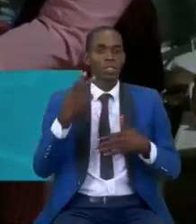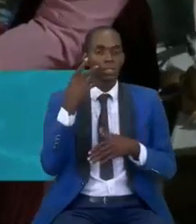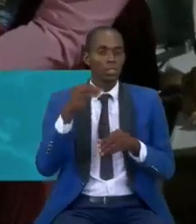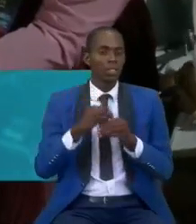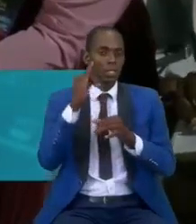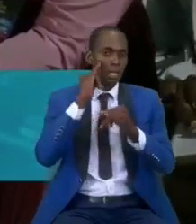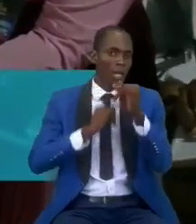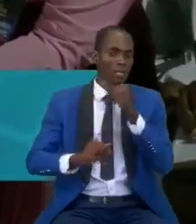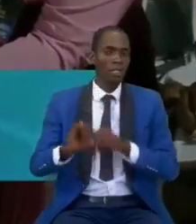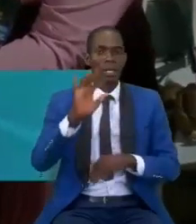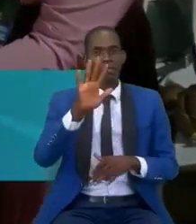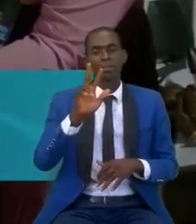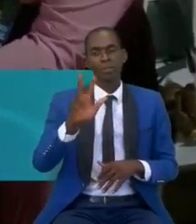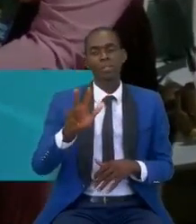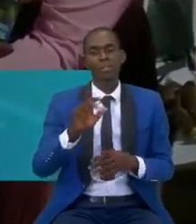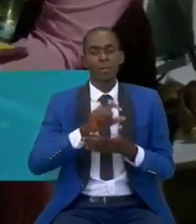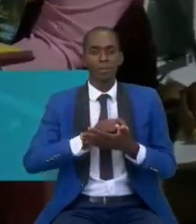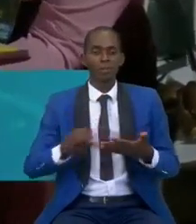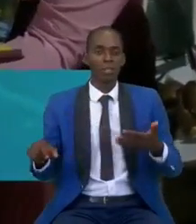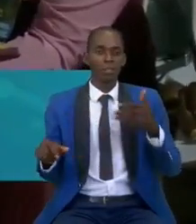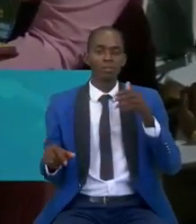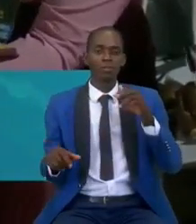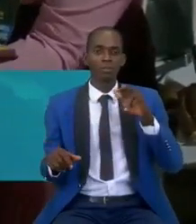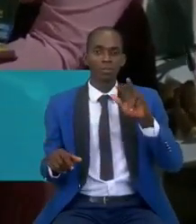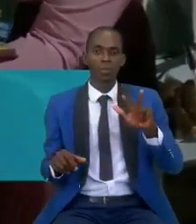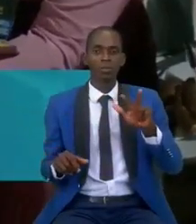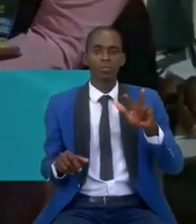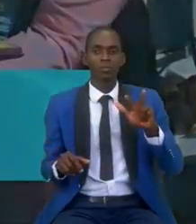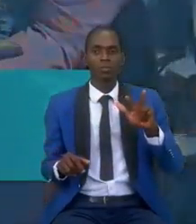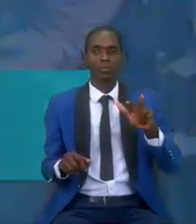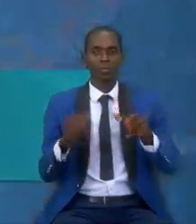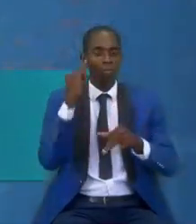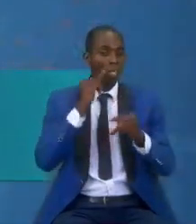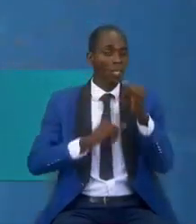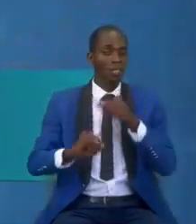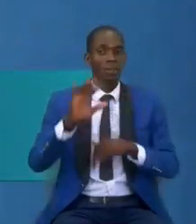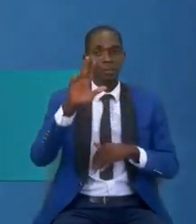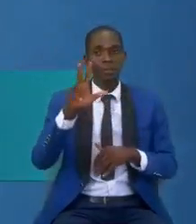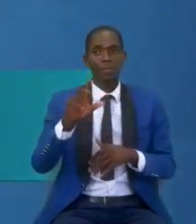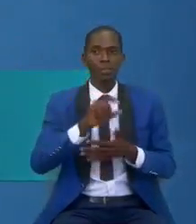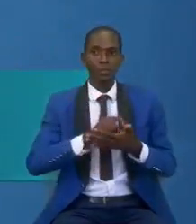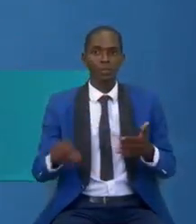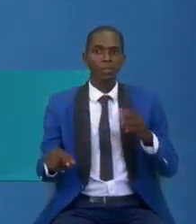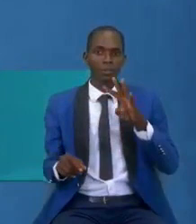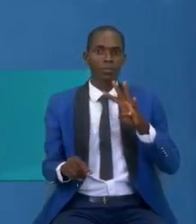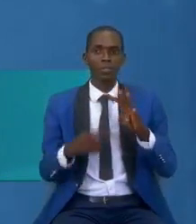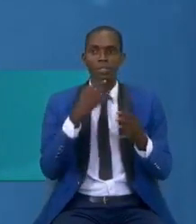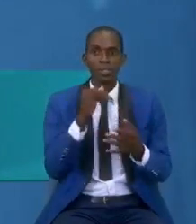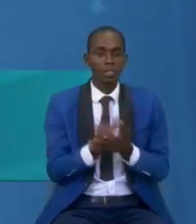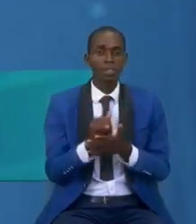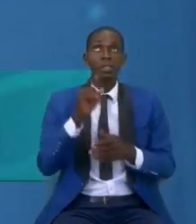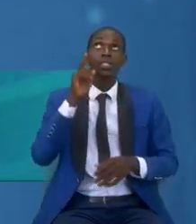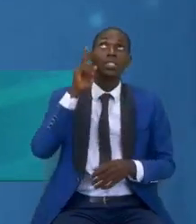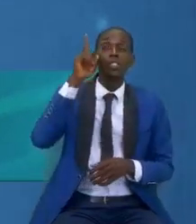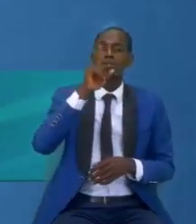he, Christ, he, Emmanuel, he, the one that is to be born, he said, he has